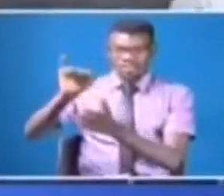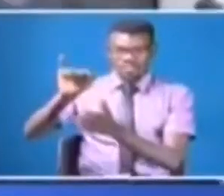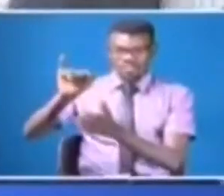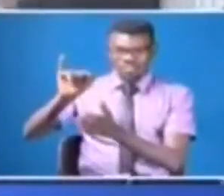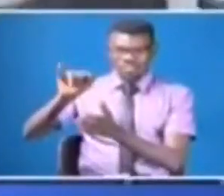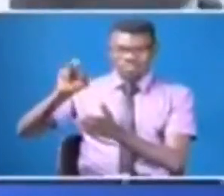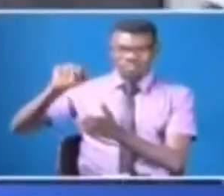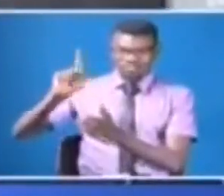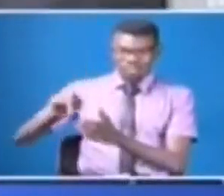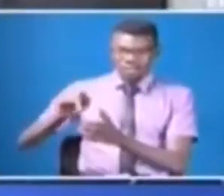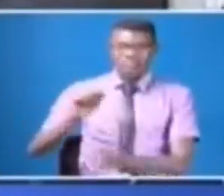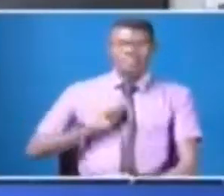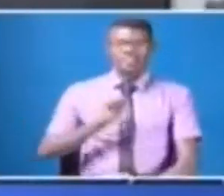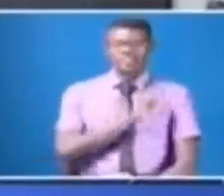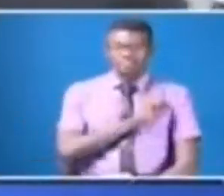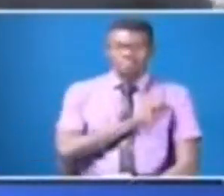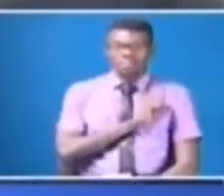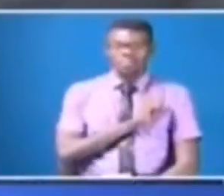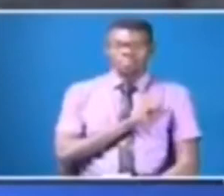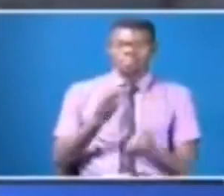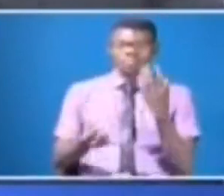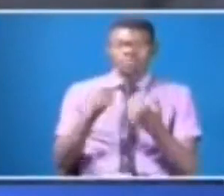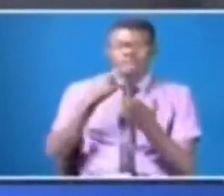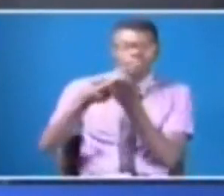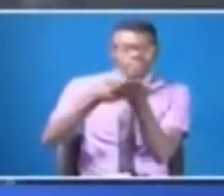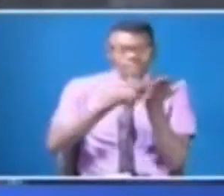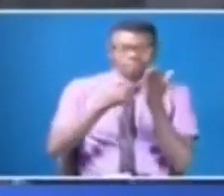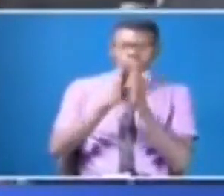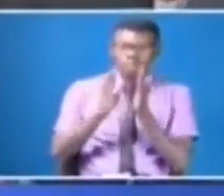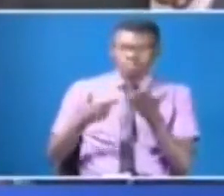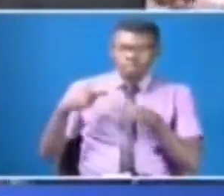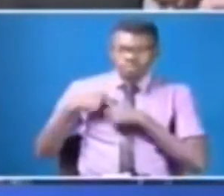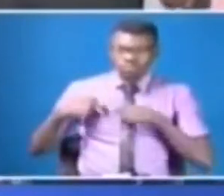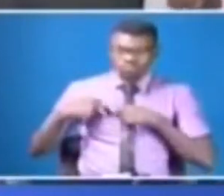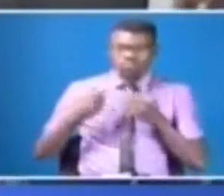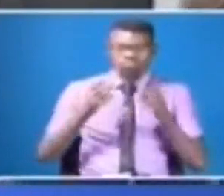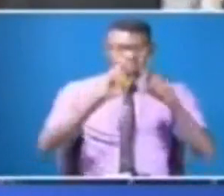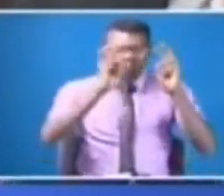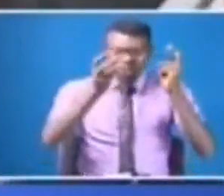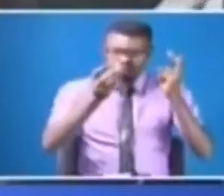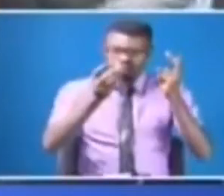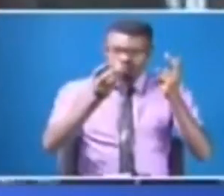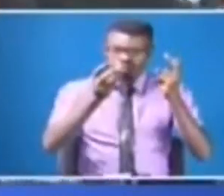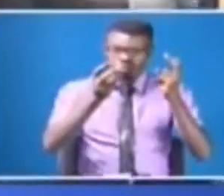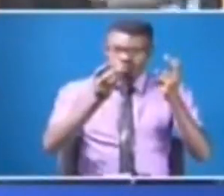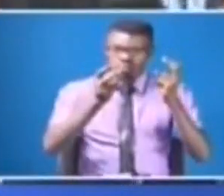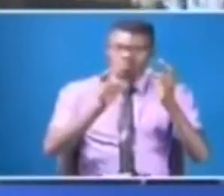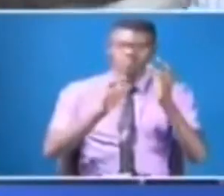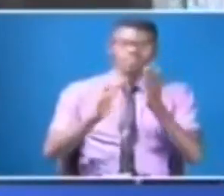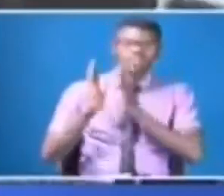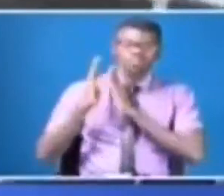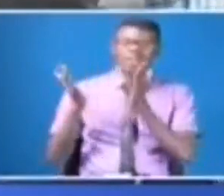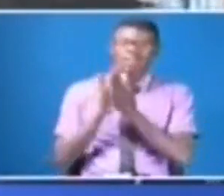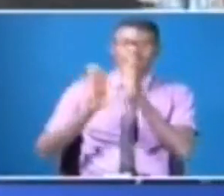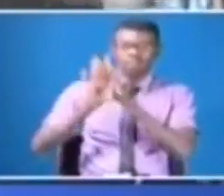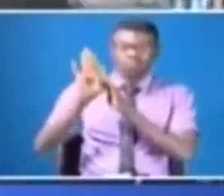Kamket. Baringo Senator said the discussions with the delegations revolved around security and development issues in the region. The